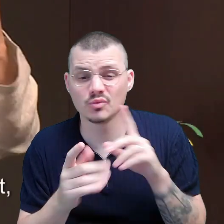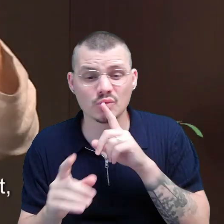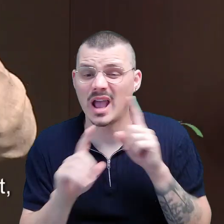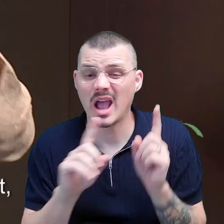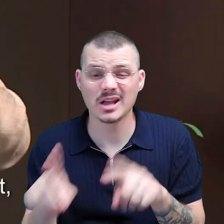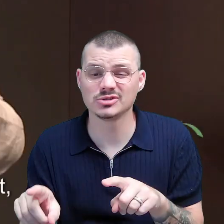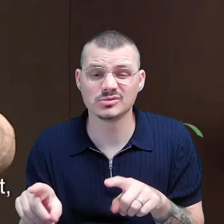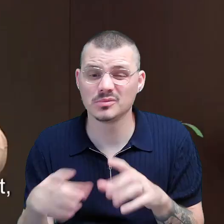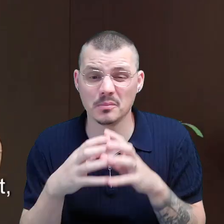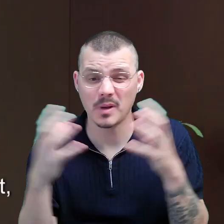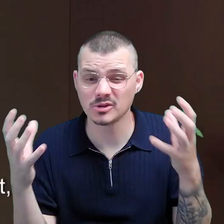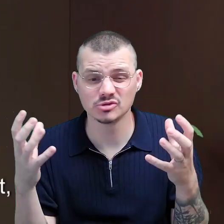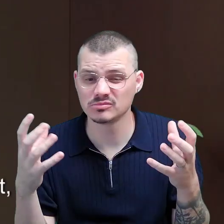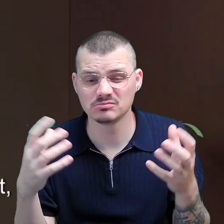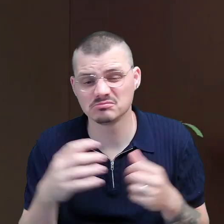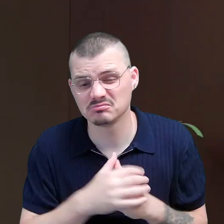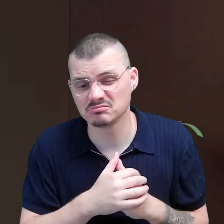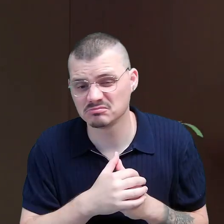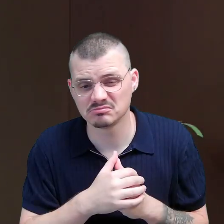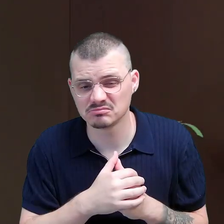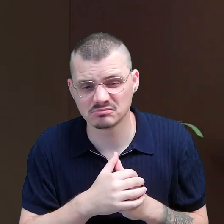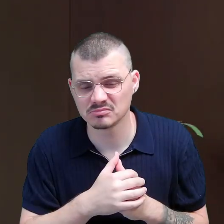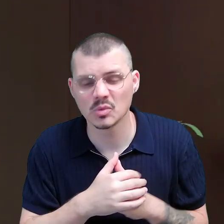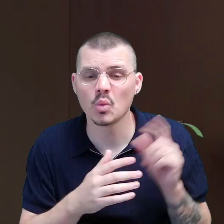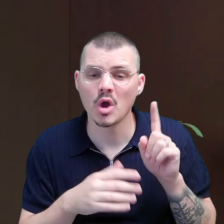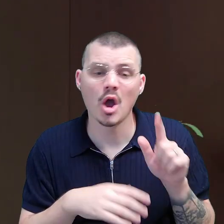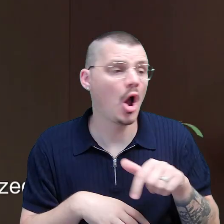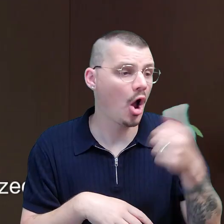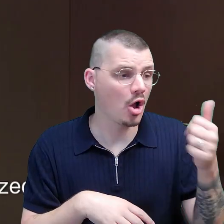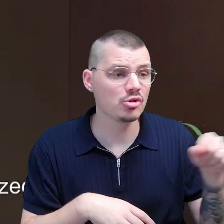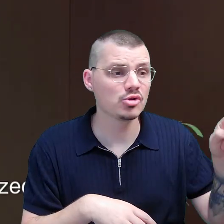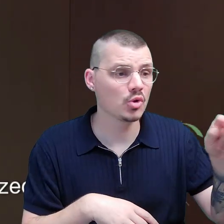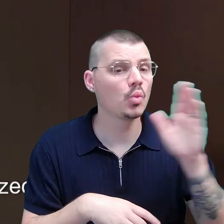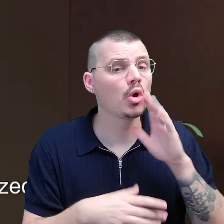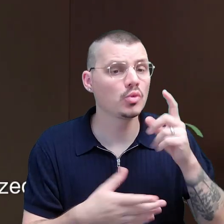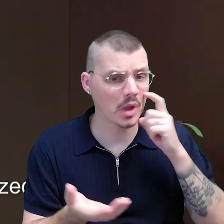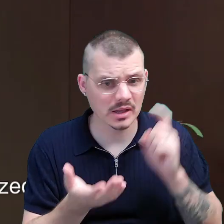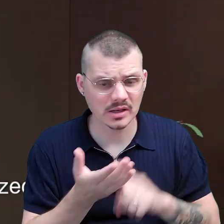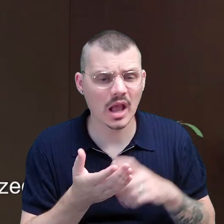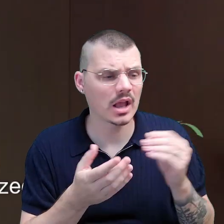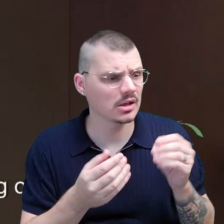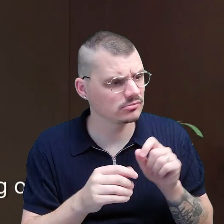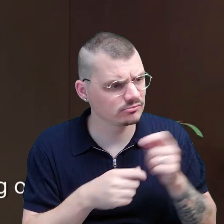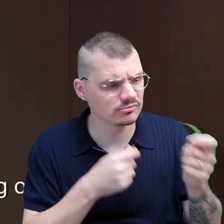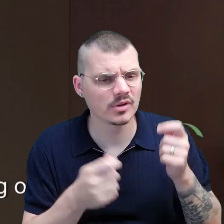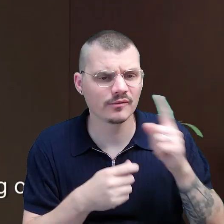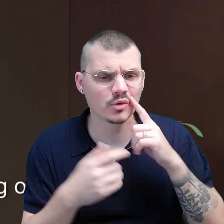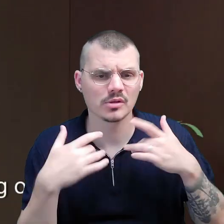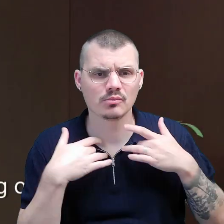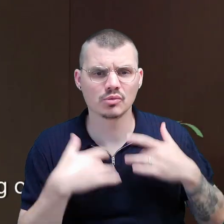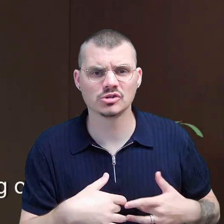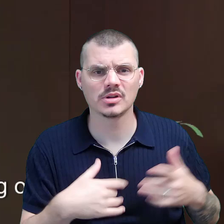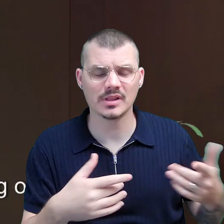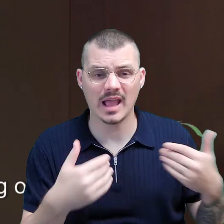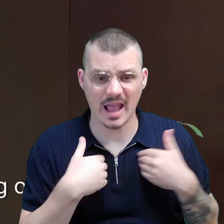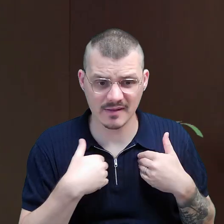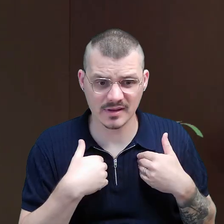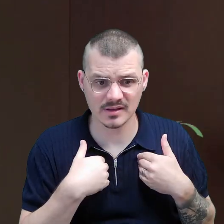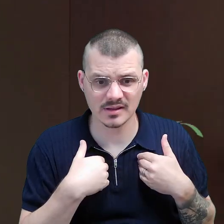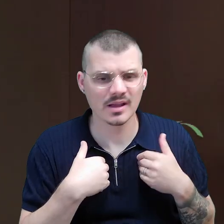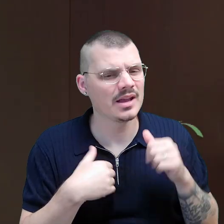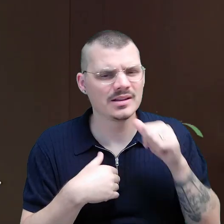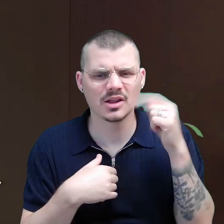there's often not much reaction to that. Whereas other people would get recognized and treated for the depression that's going